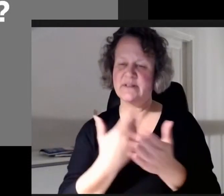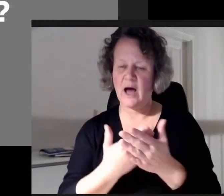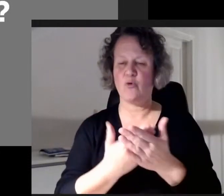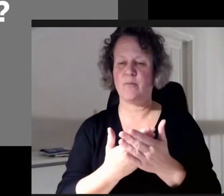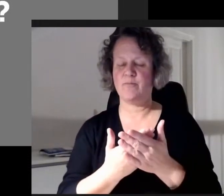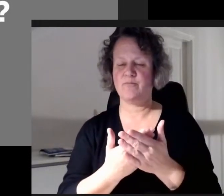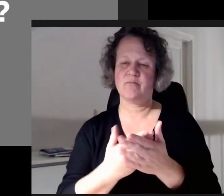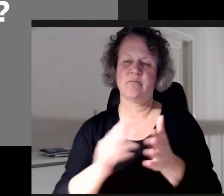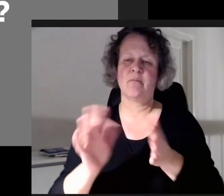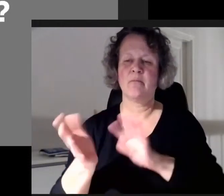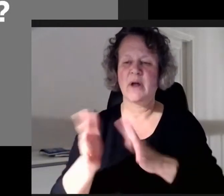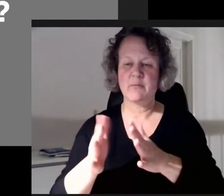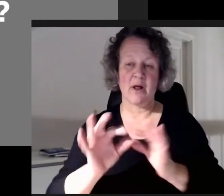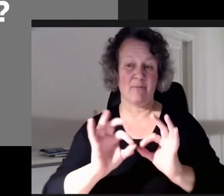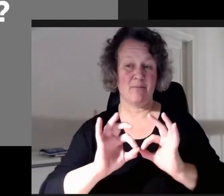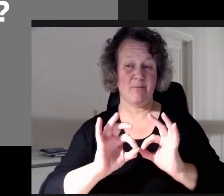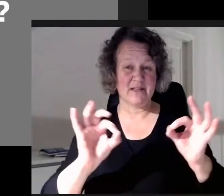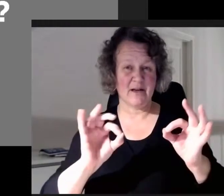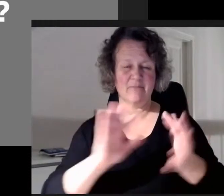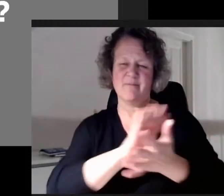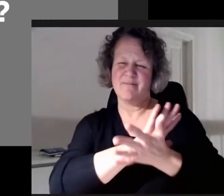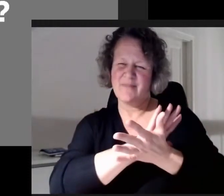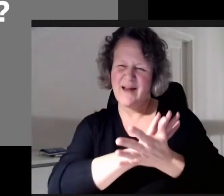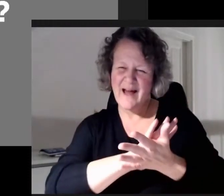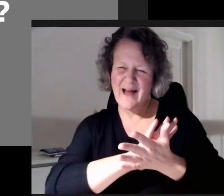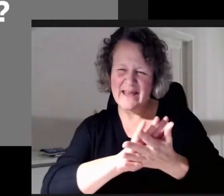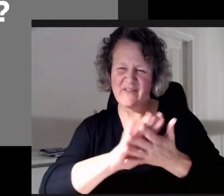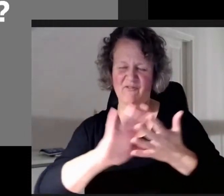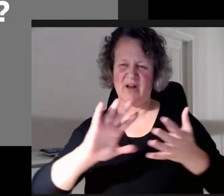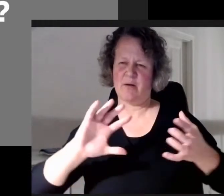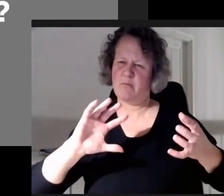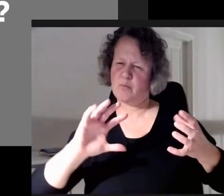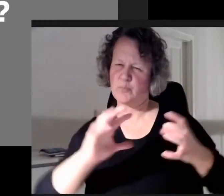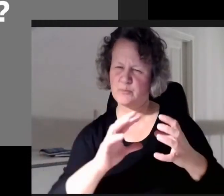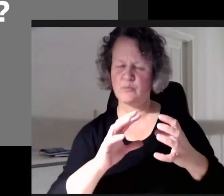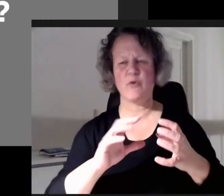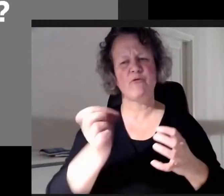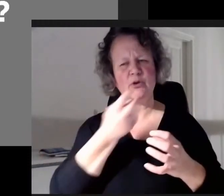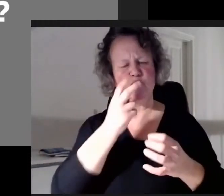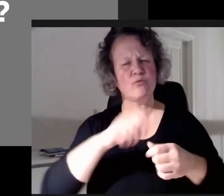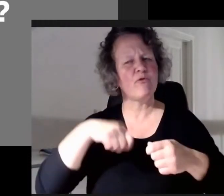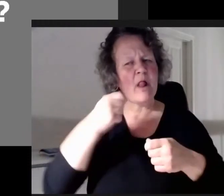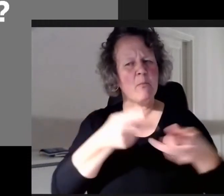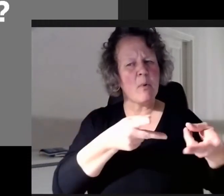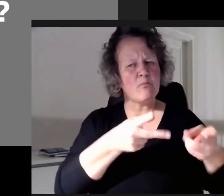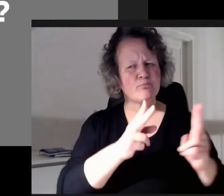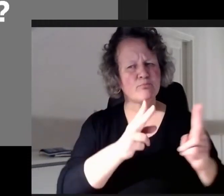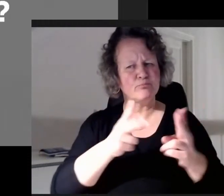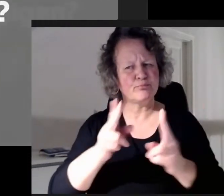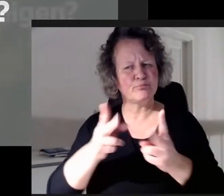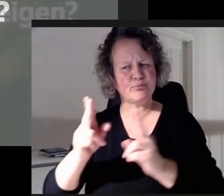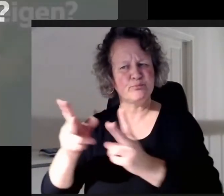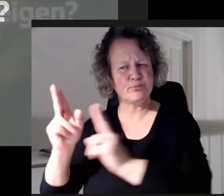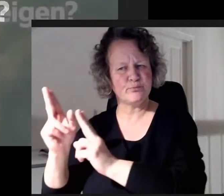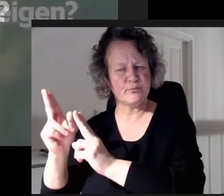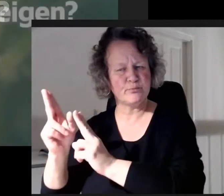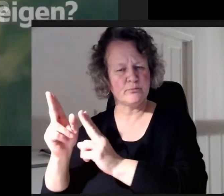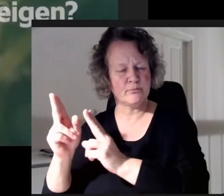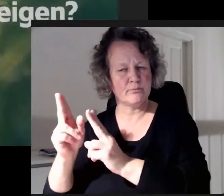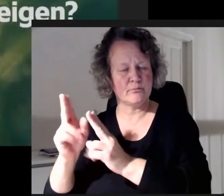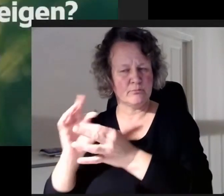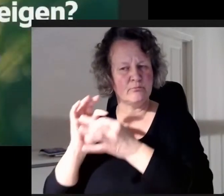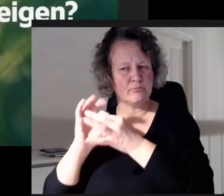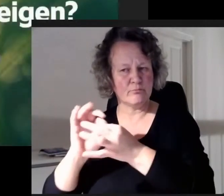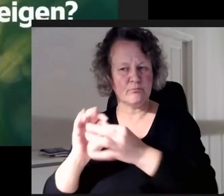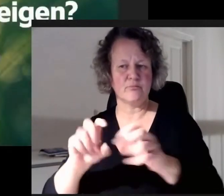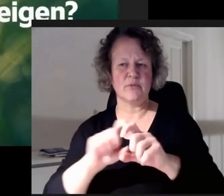can't anymore, and he's stopping, his attention, because the density of information is gigantic.